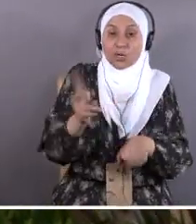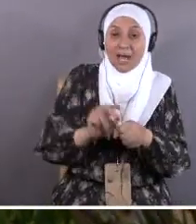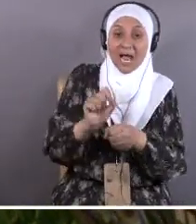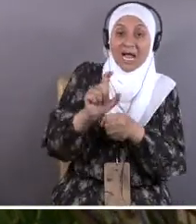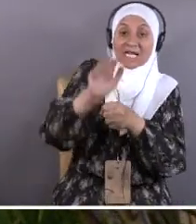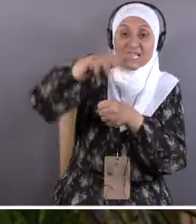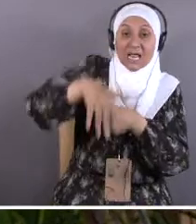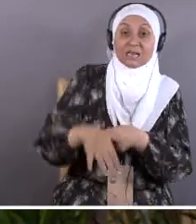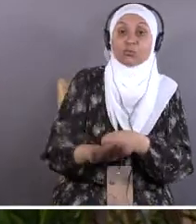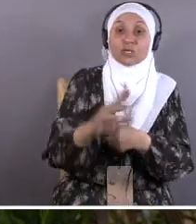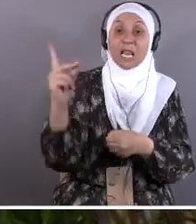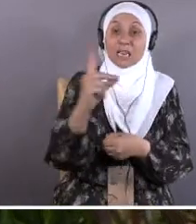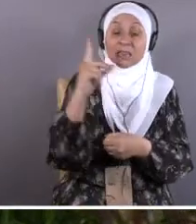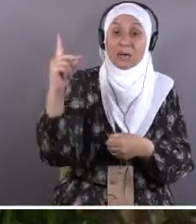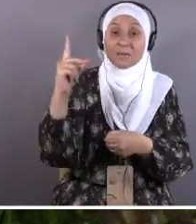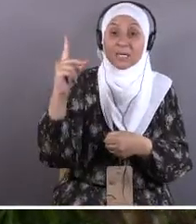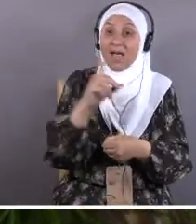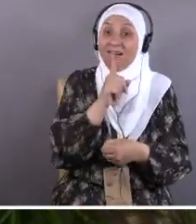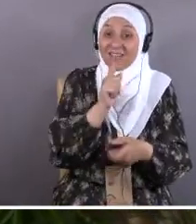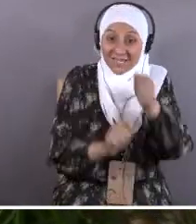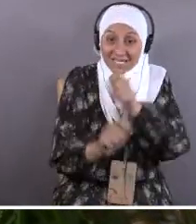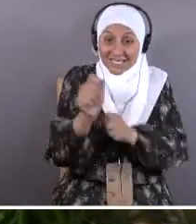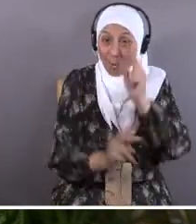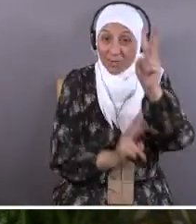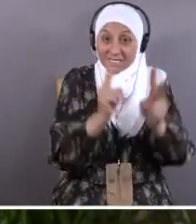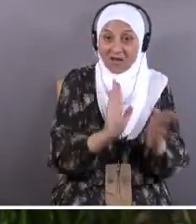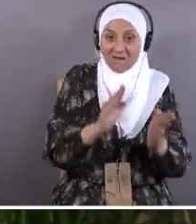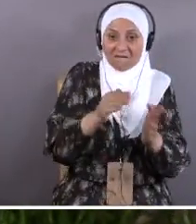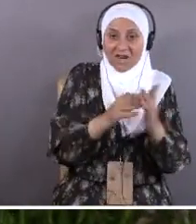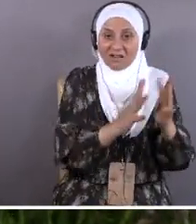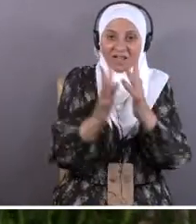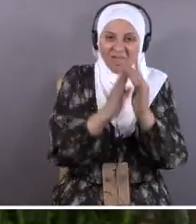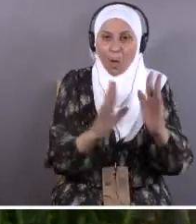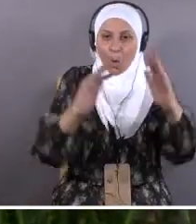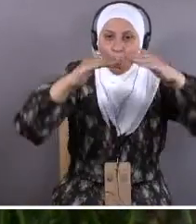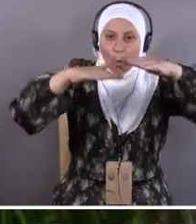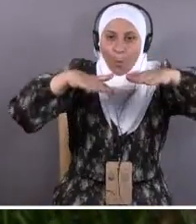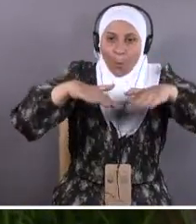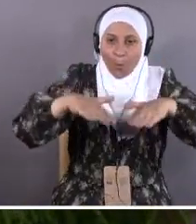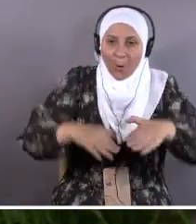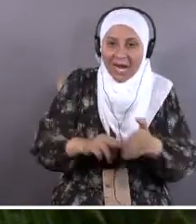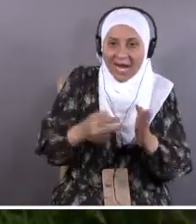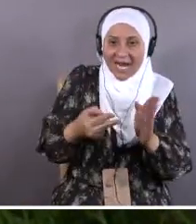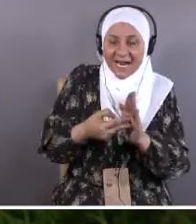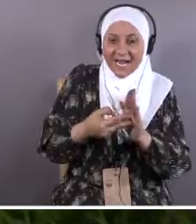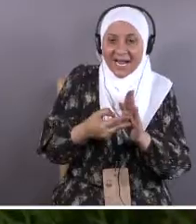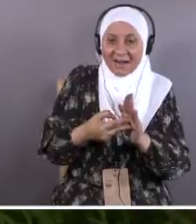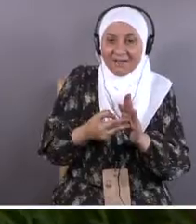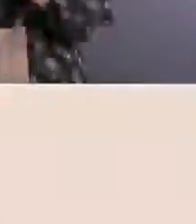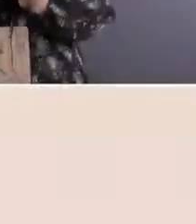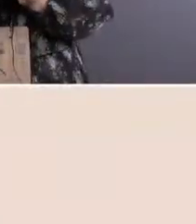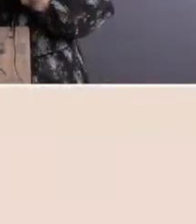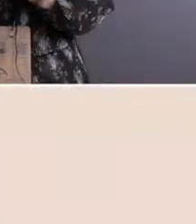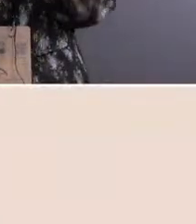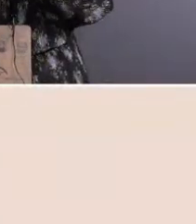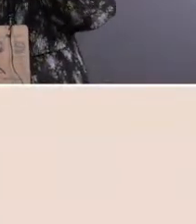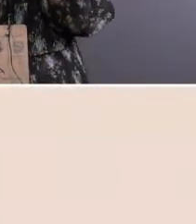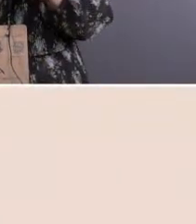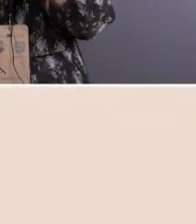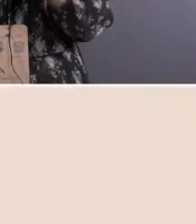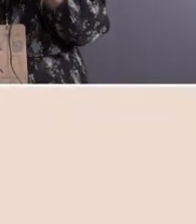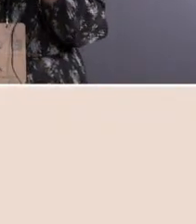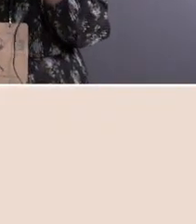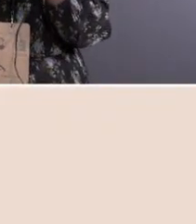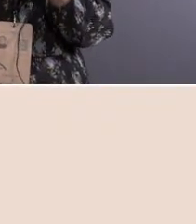displacing the more carbon-intensive coal over the last 20 years. The final stream was on biodiversity and values.